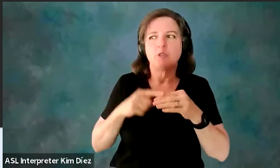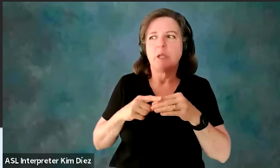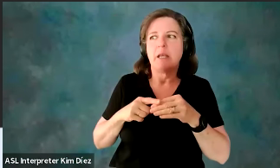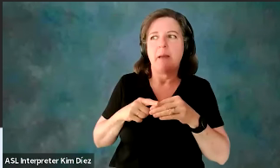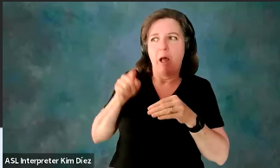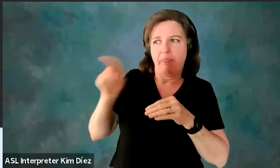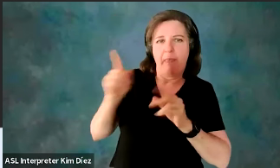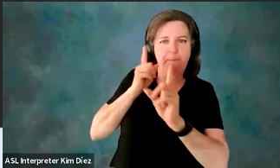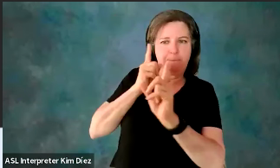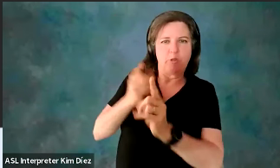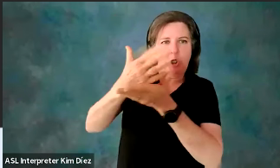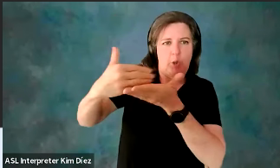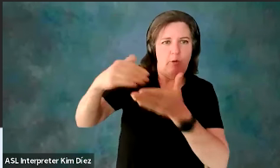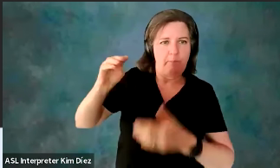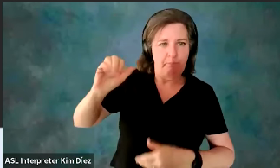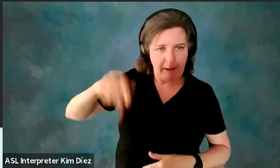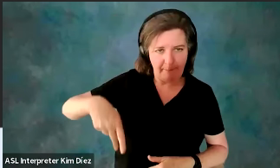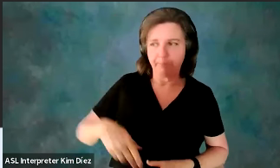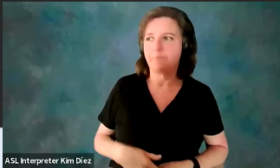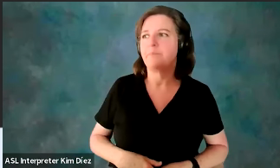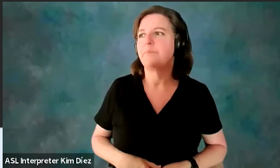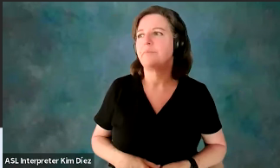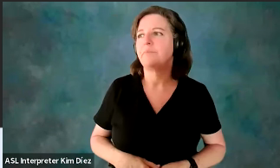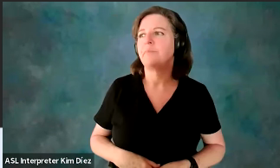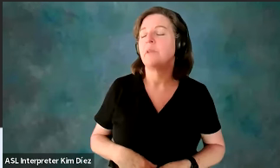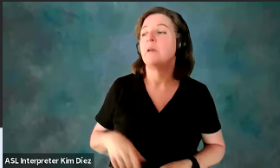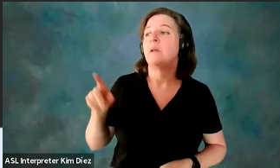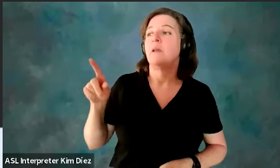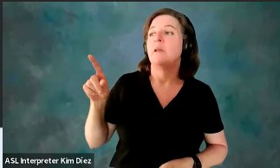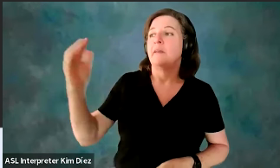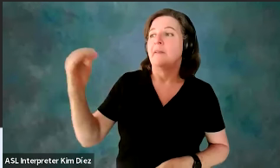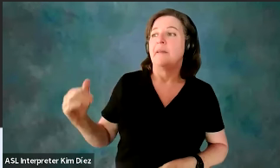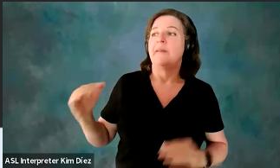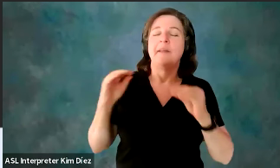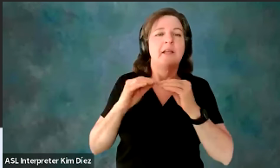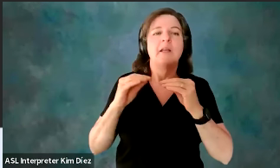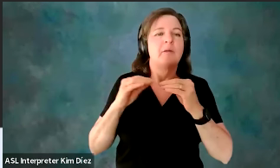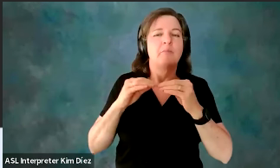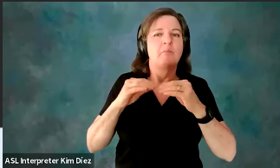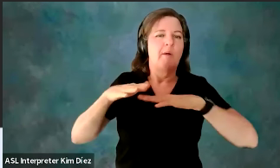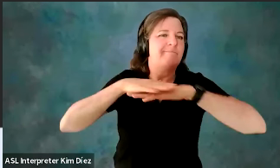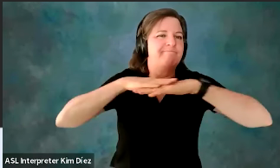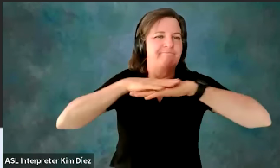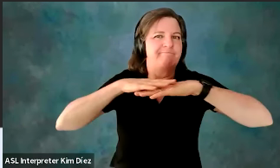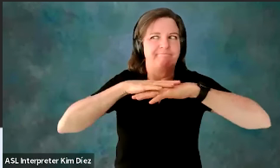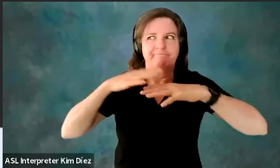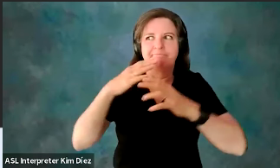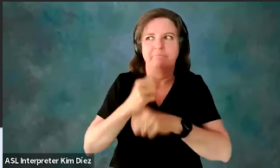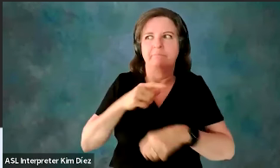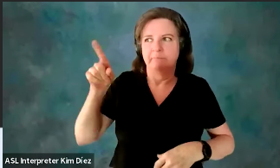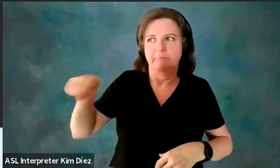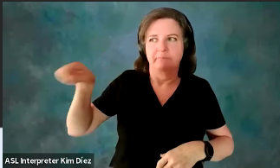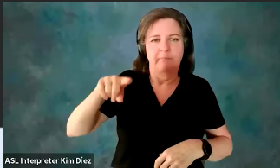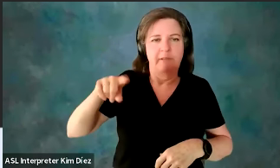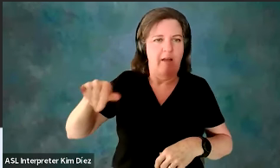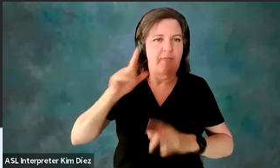What is contained in the descriptions. And here we're going to have information more